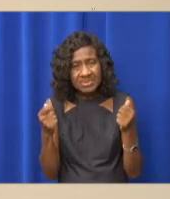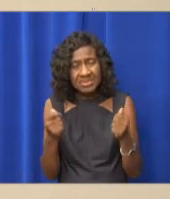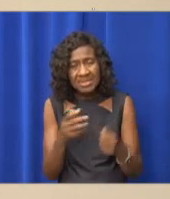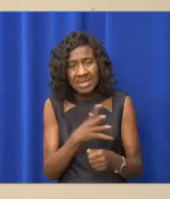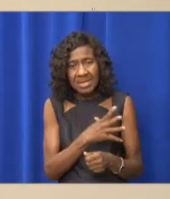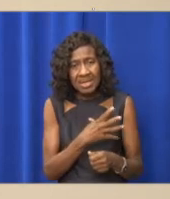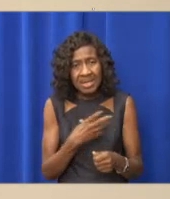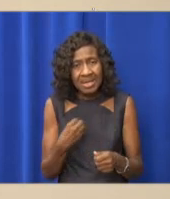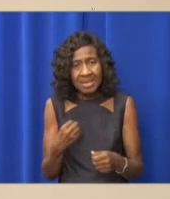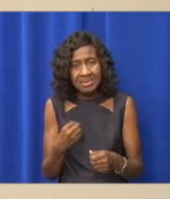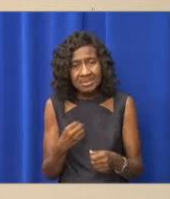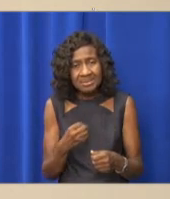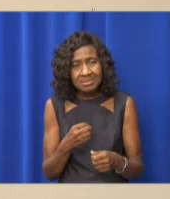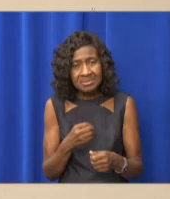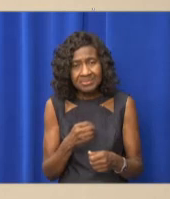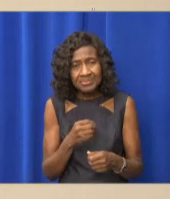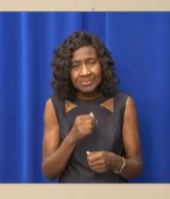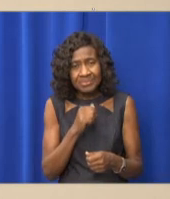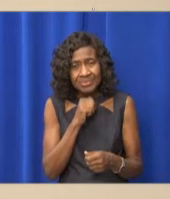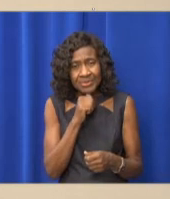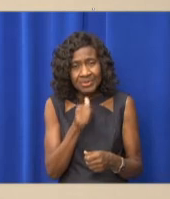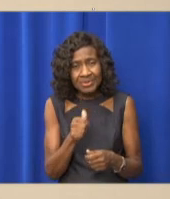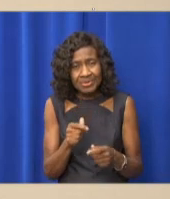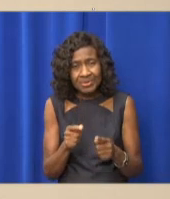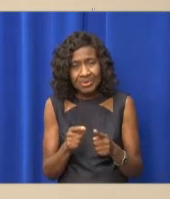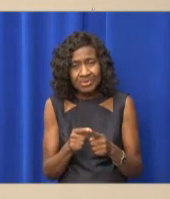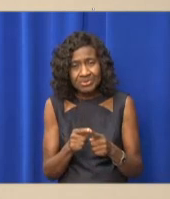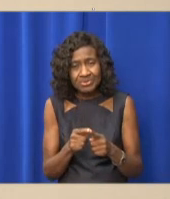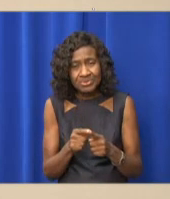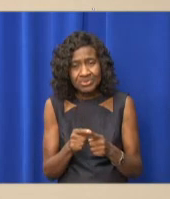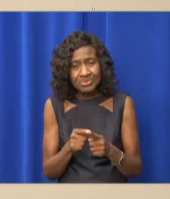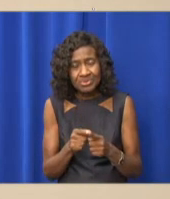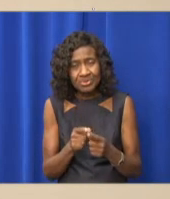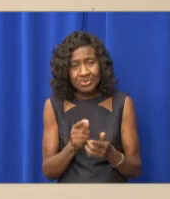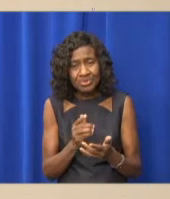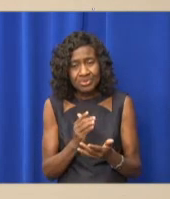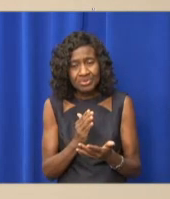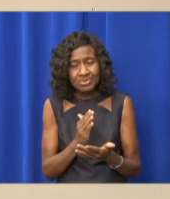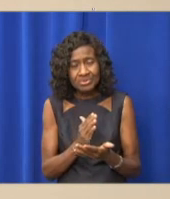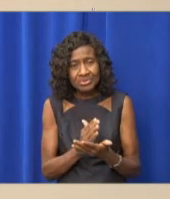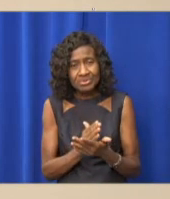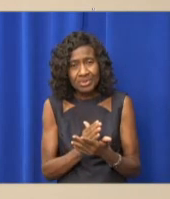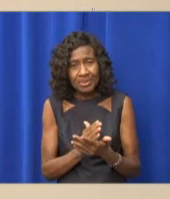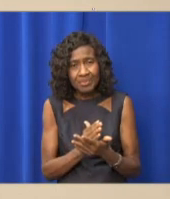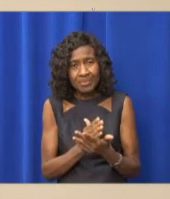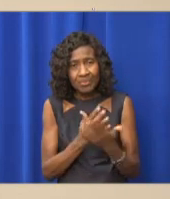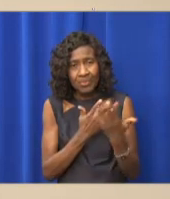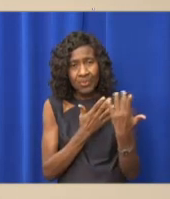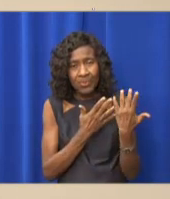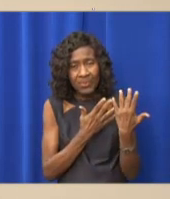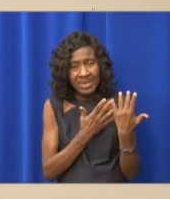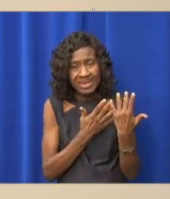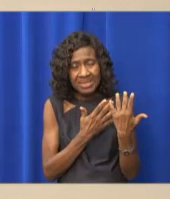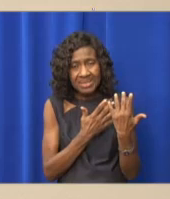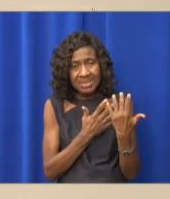up and take stock again as the R number